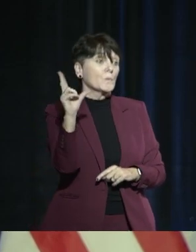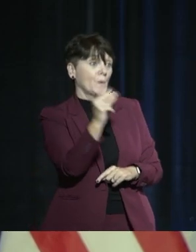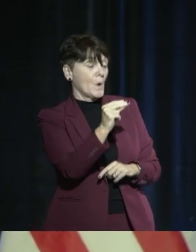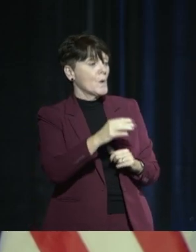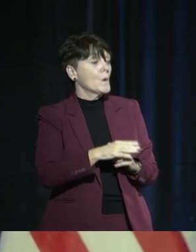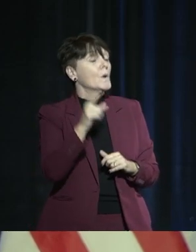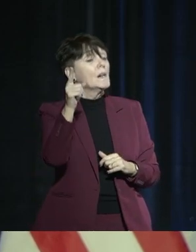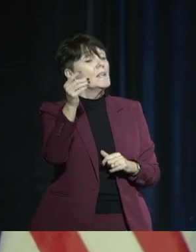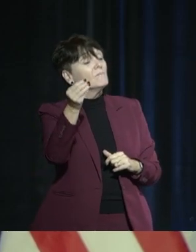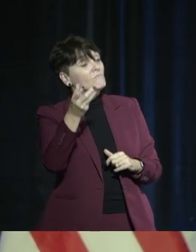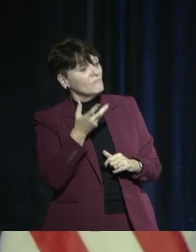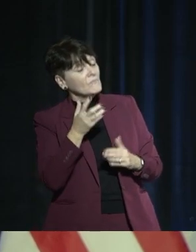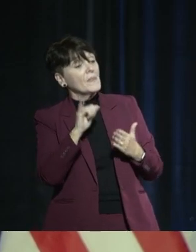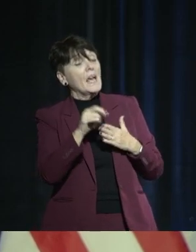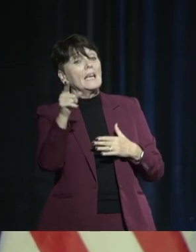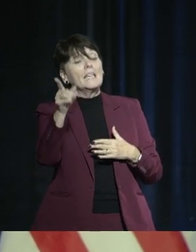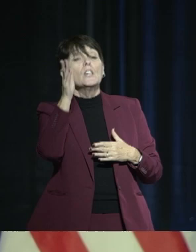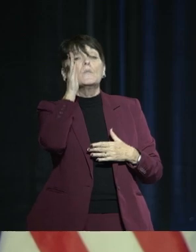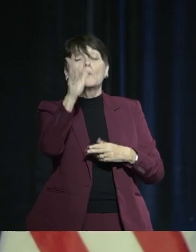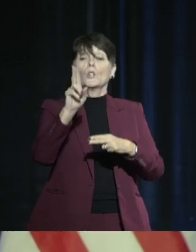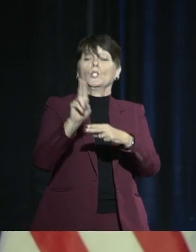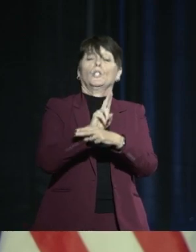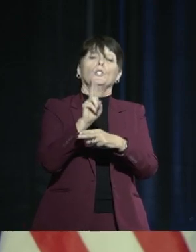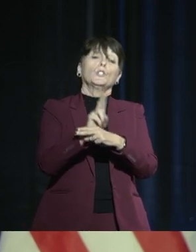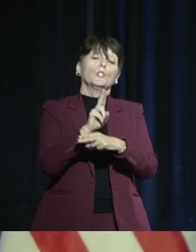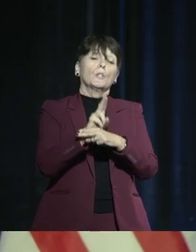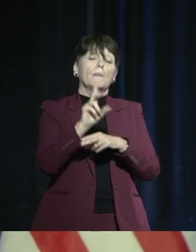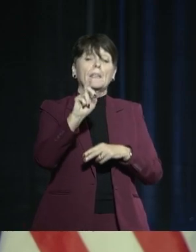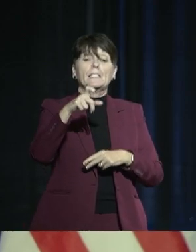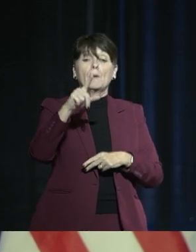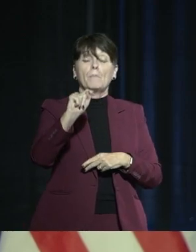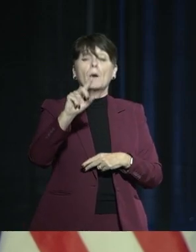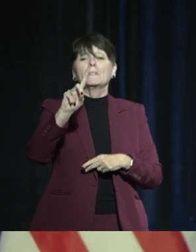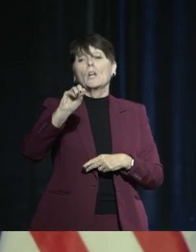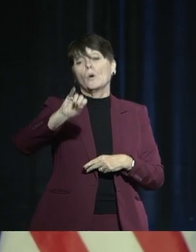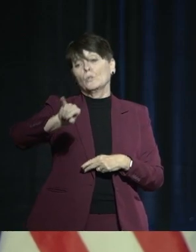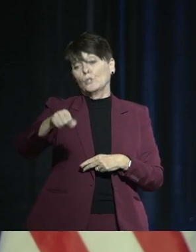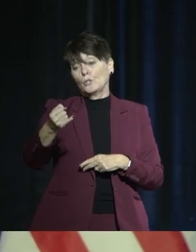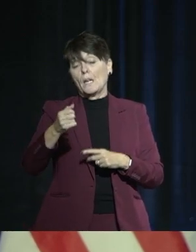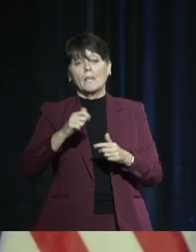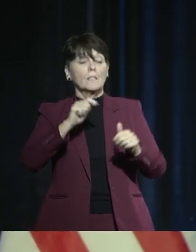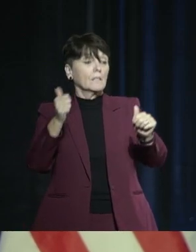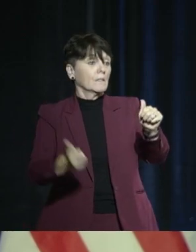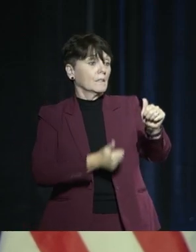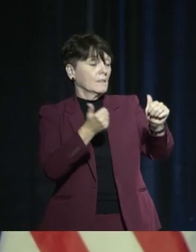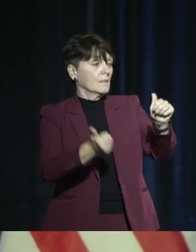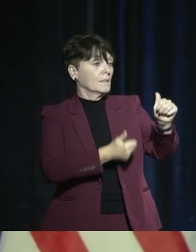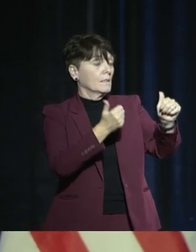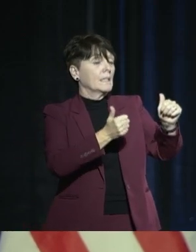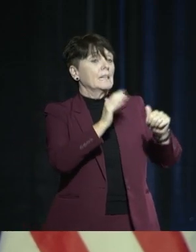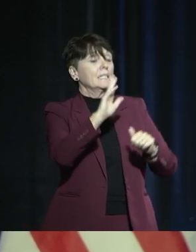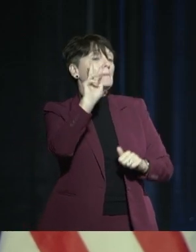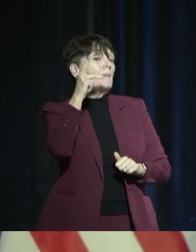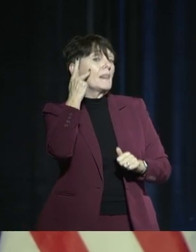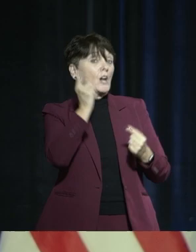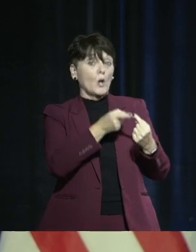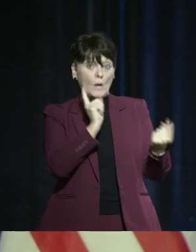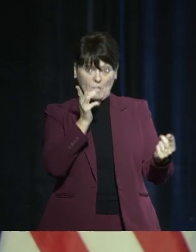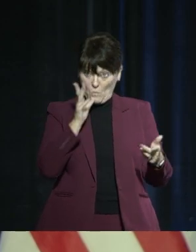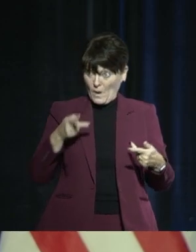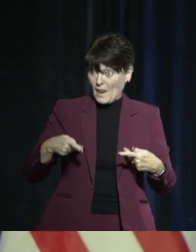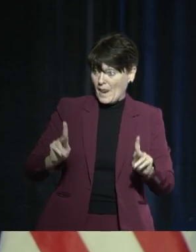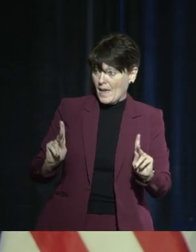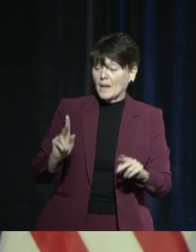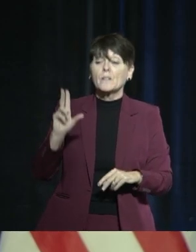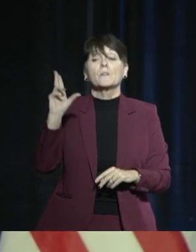He has told us that he's going to use the Department of Justice to go after his political enemies. Are we going to let him?